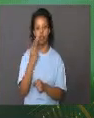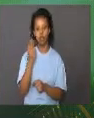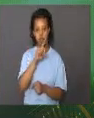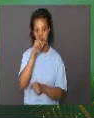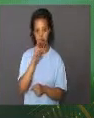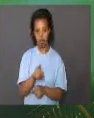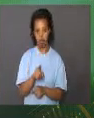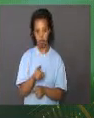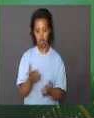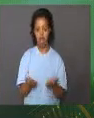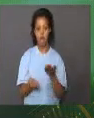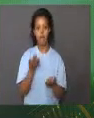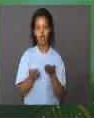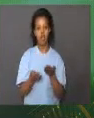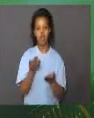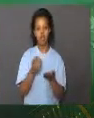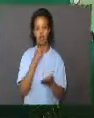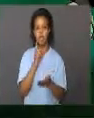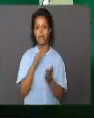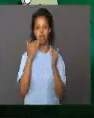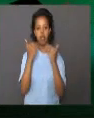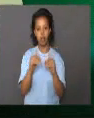What are balances used to measure?